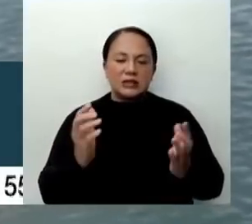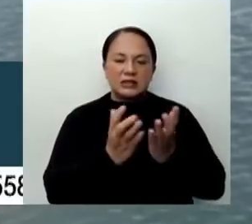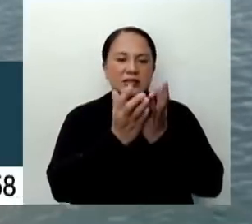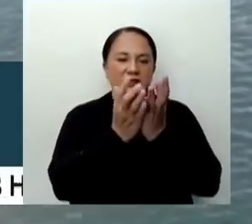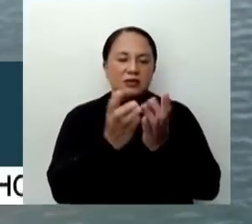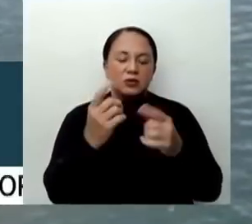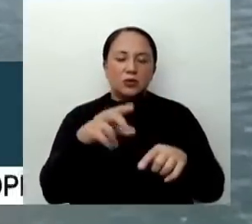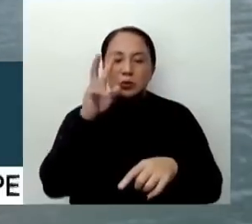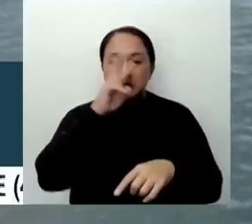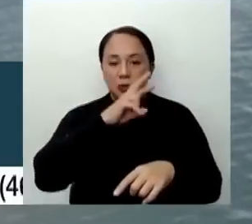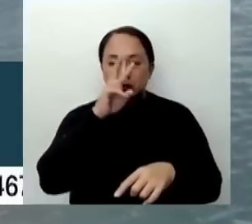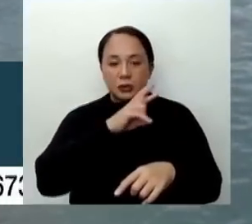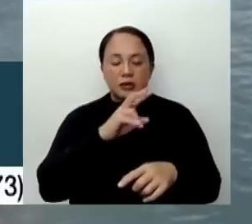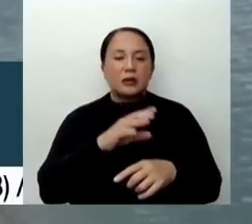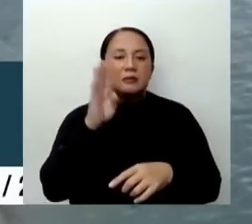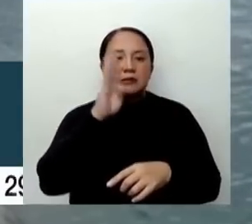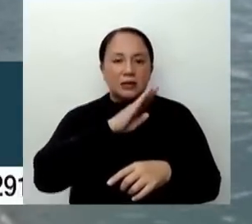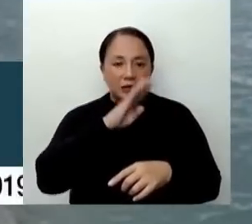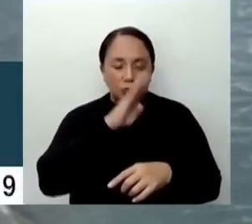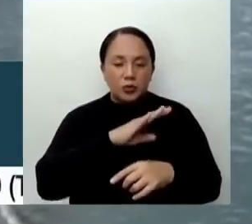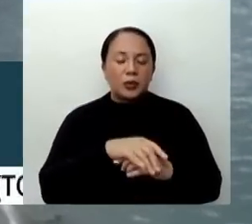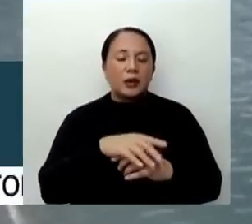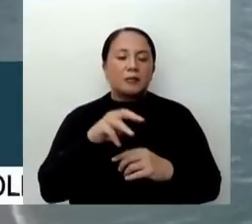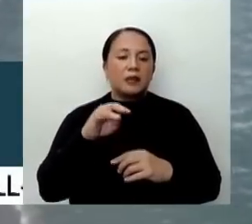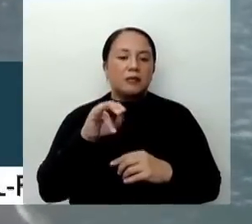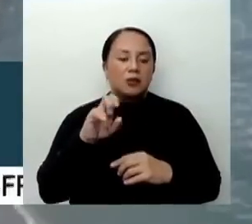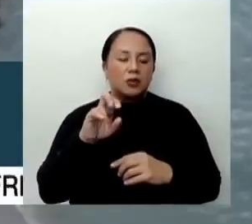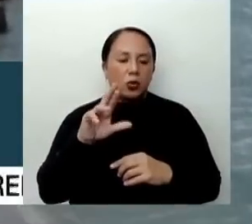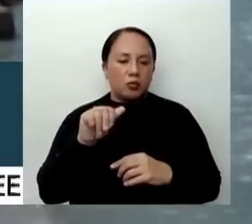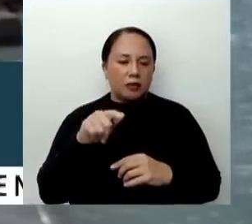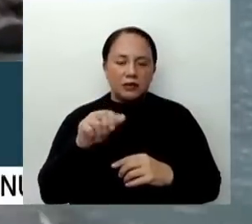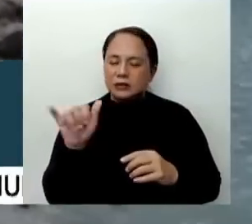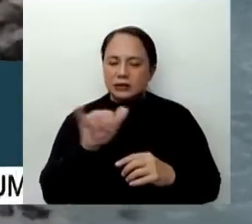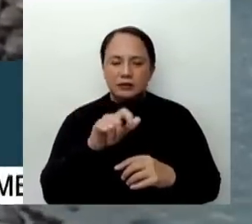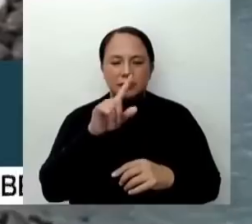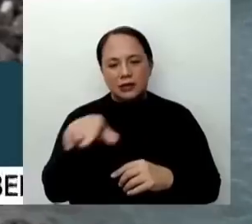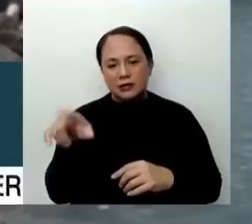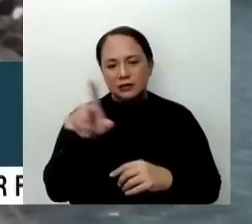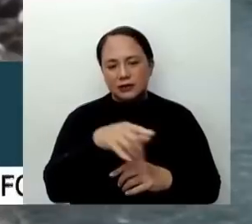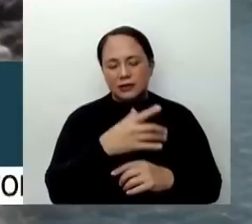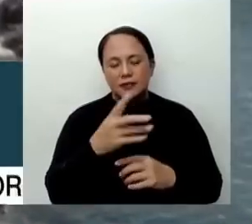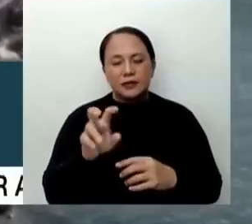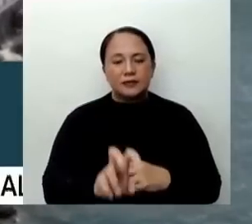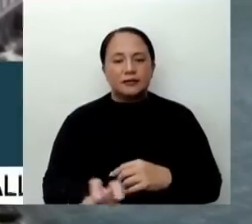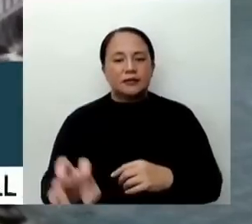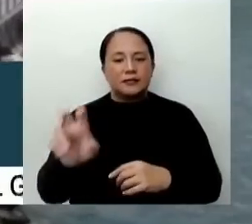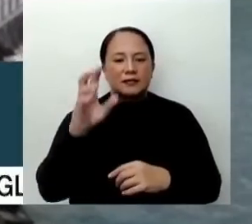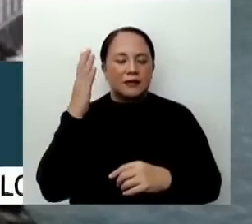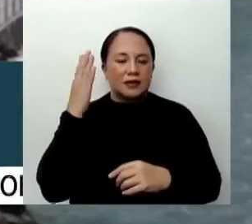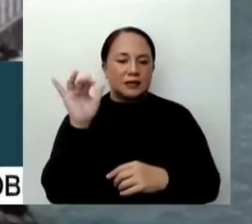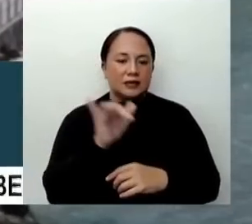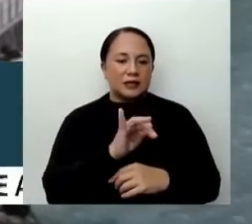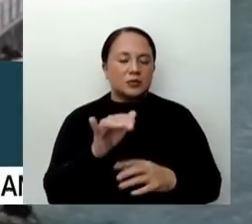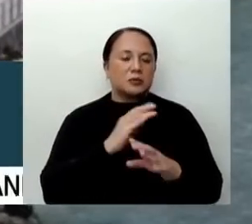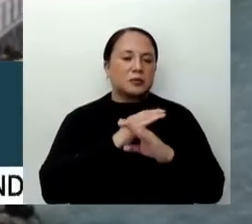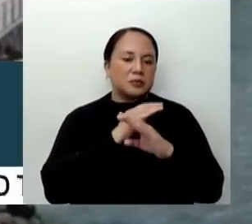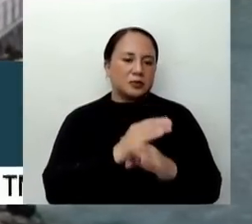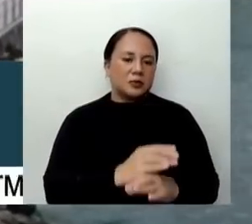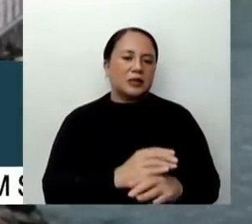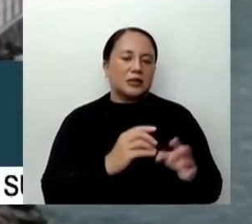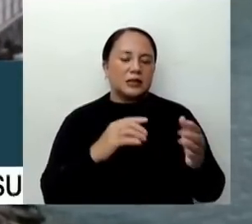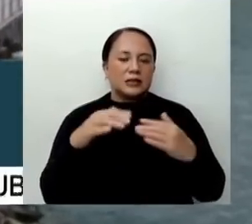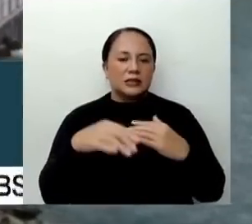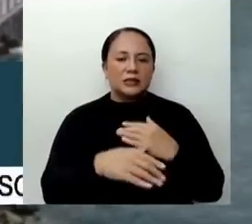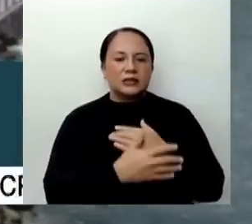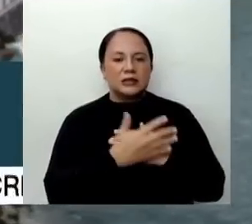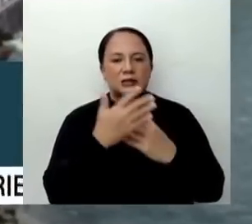Visayas, Bicol region, and Limaropa have also canceled their trips as well to prevent sea mishaps.